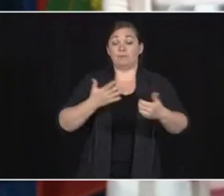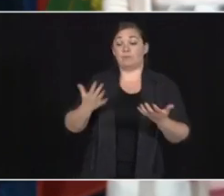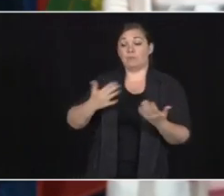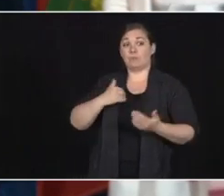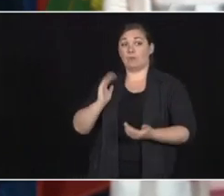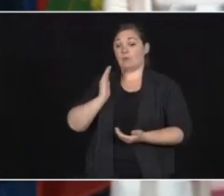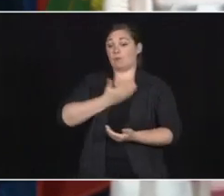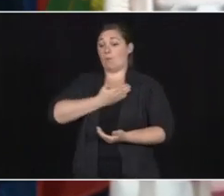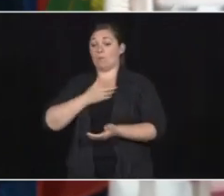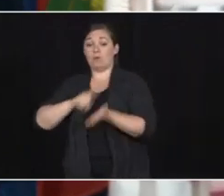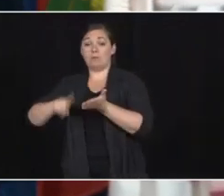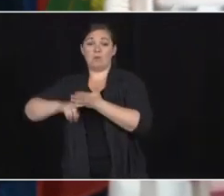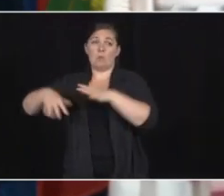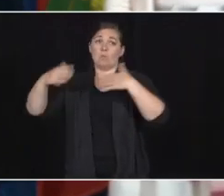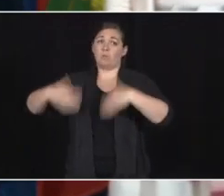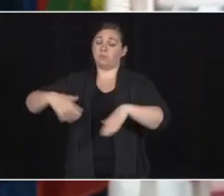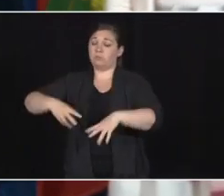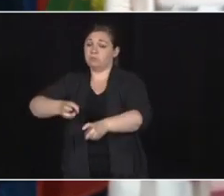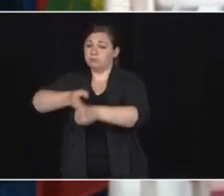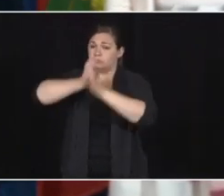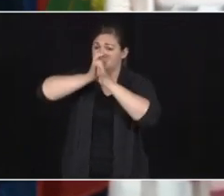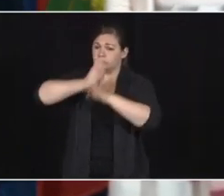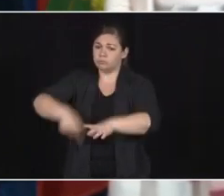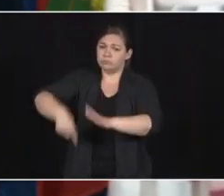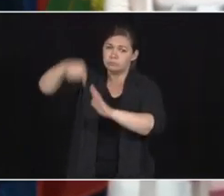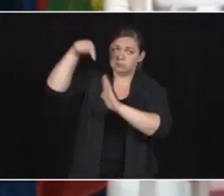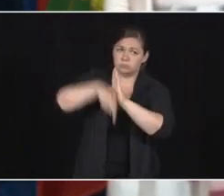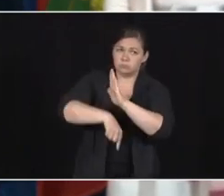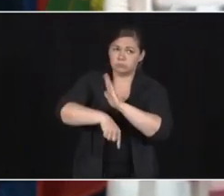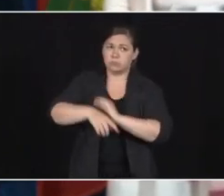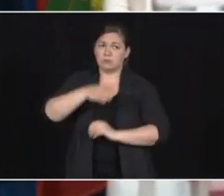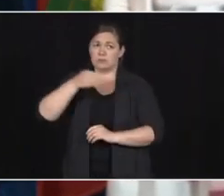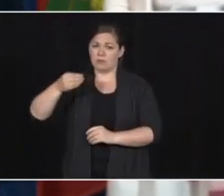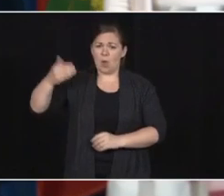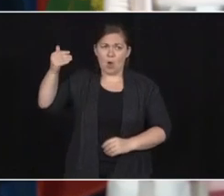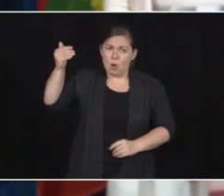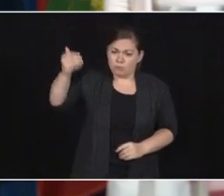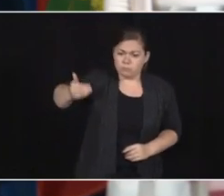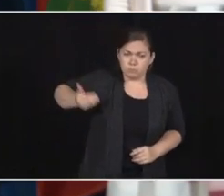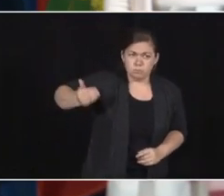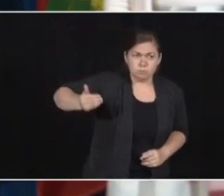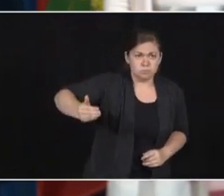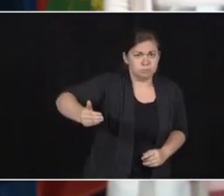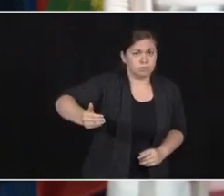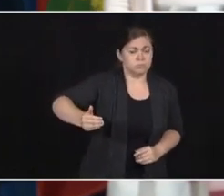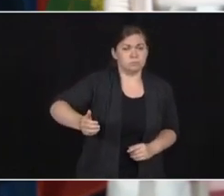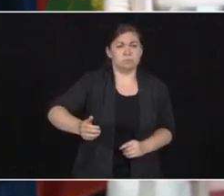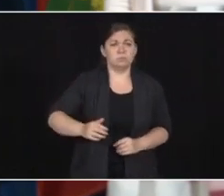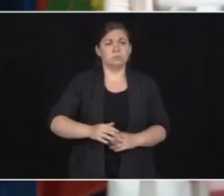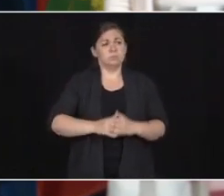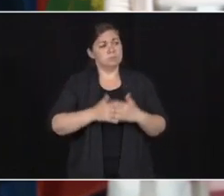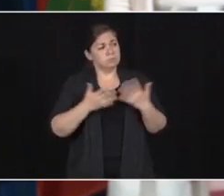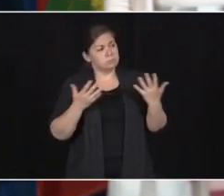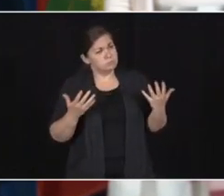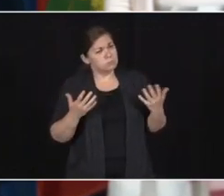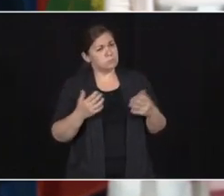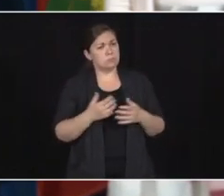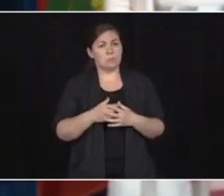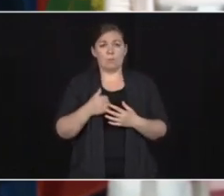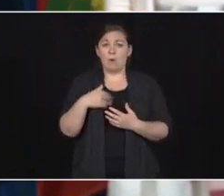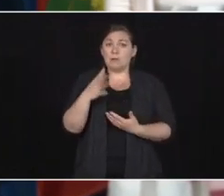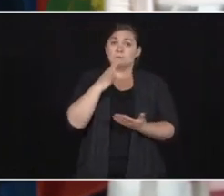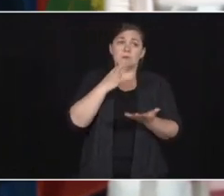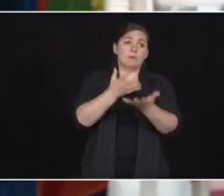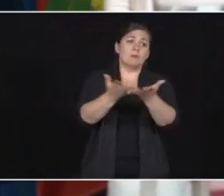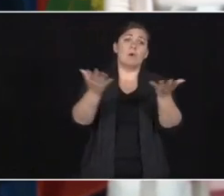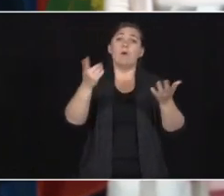extensive, they're frequent, and in this particular case, I have to tell anyone who has got a concern that action